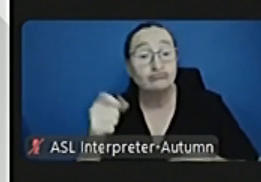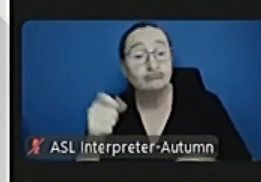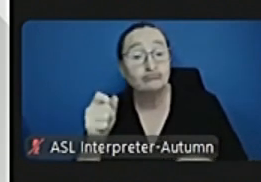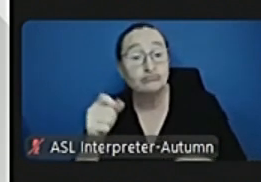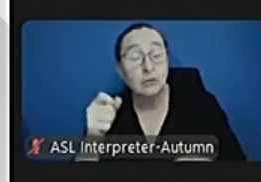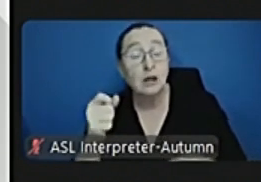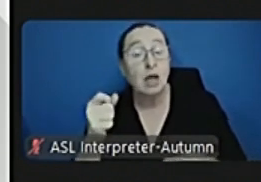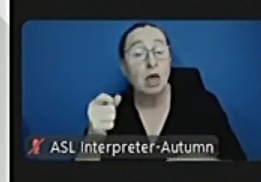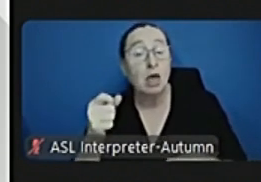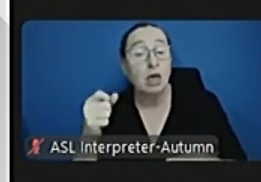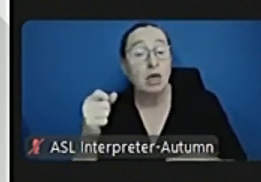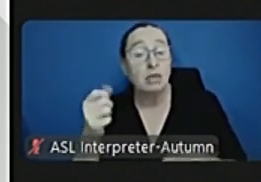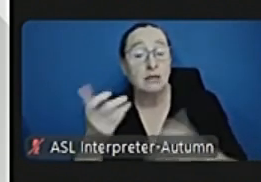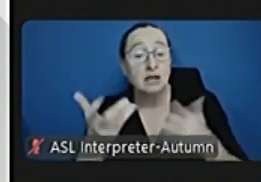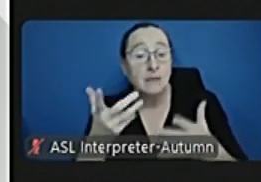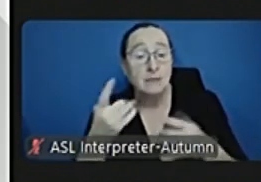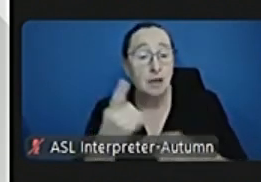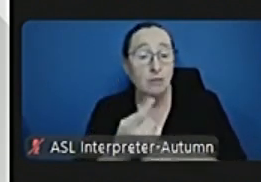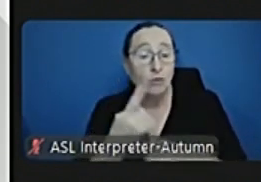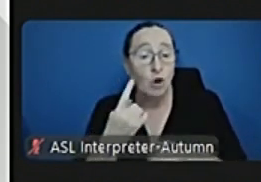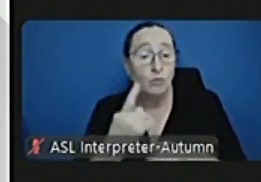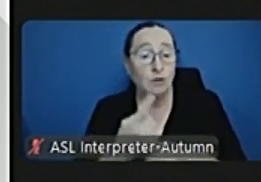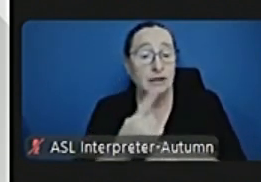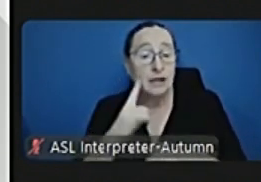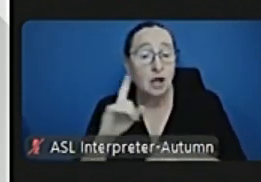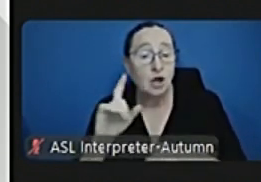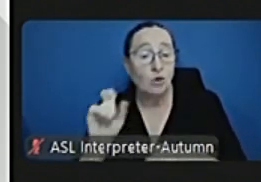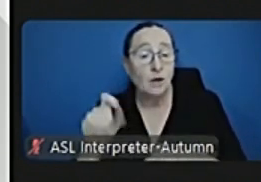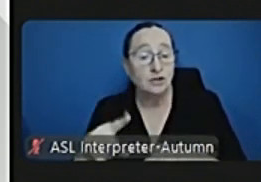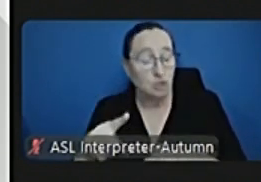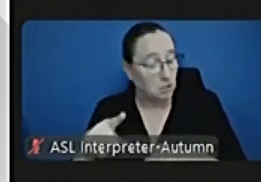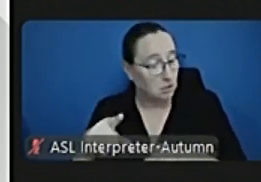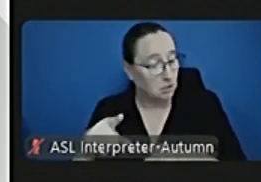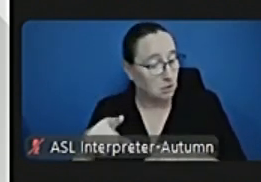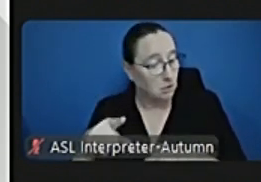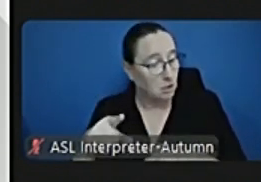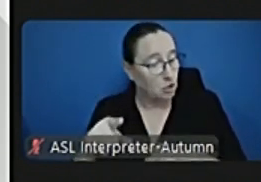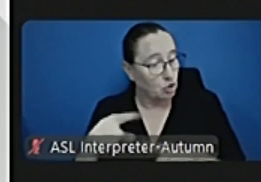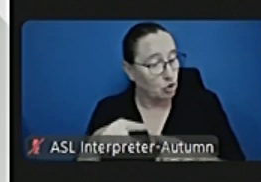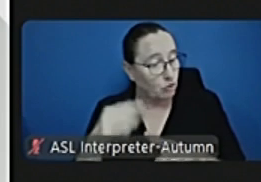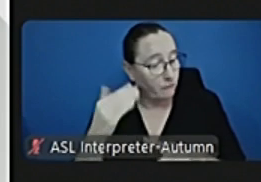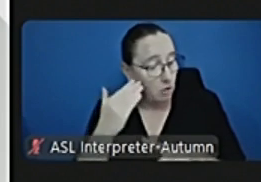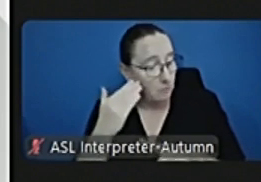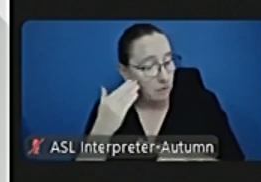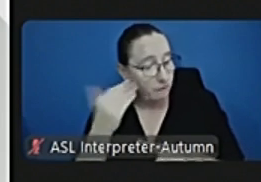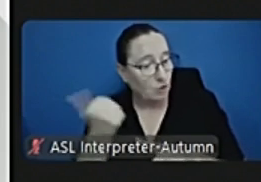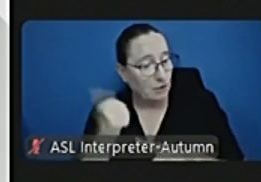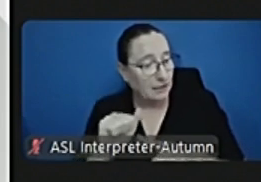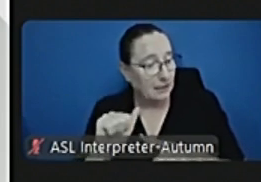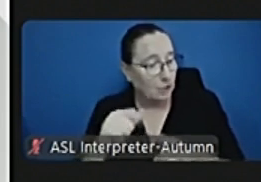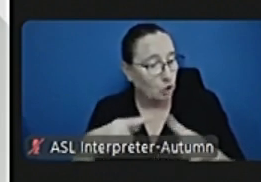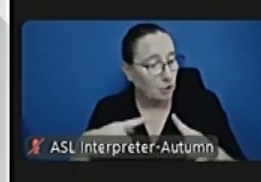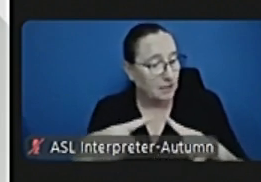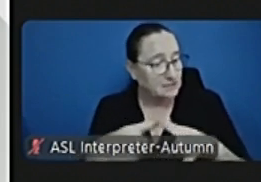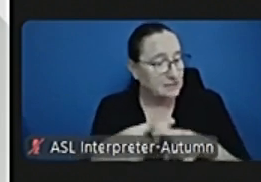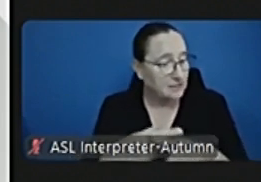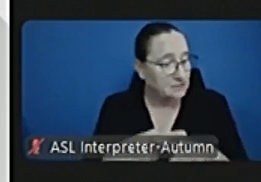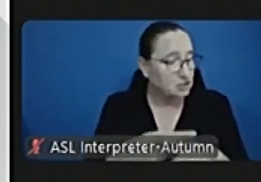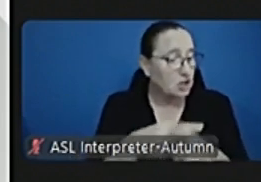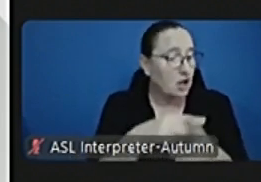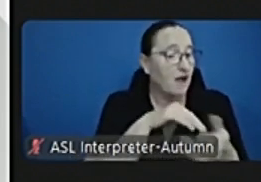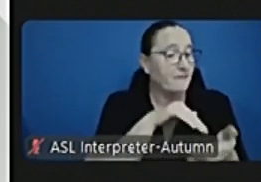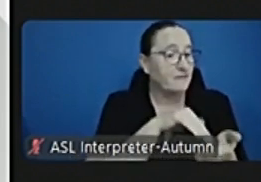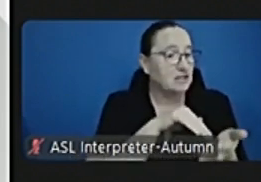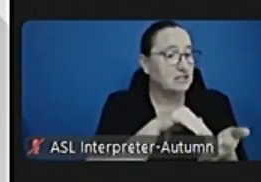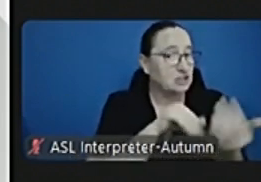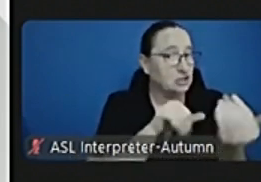an No. appropriately grim No. question, but No. are you familiar with any intersection between physician-assisted suicide